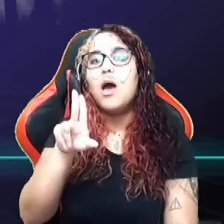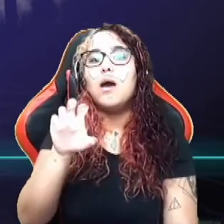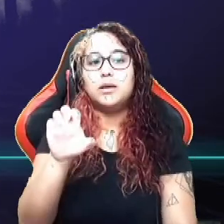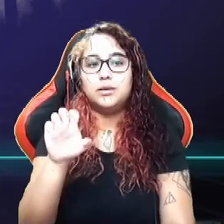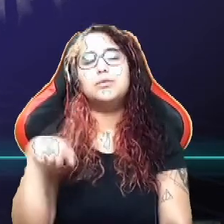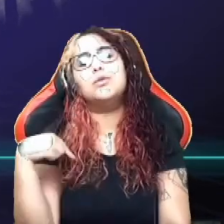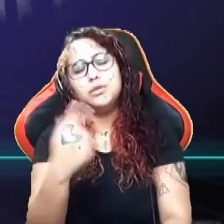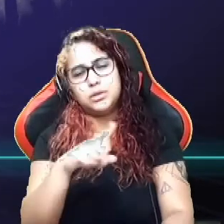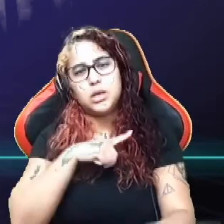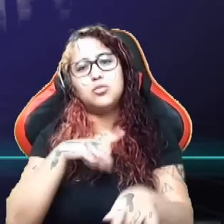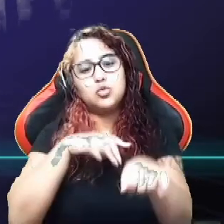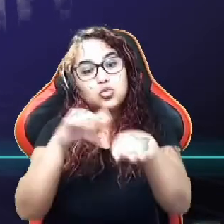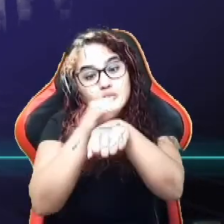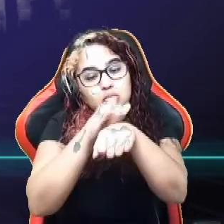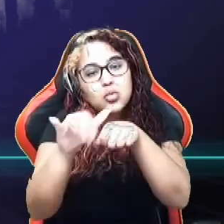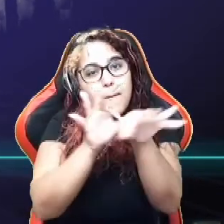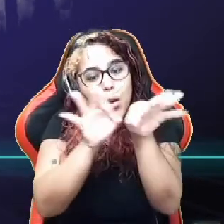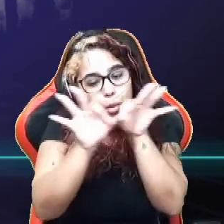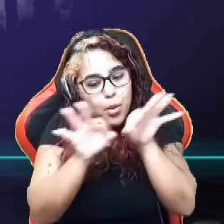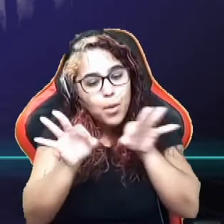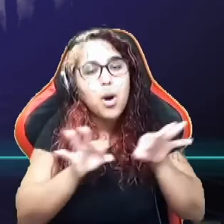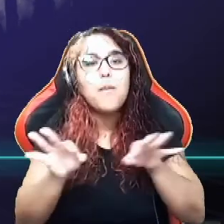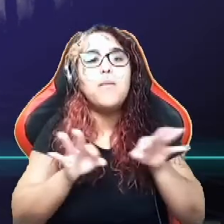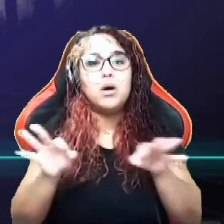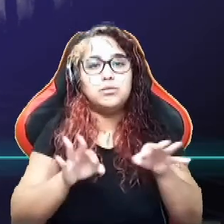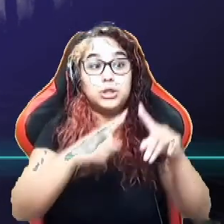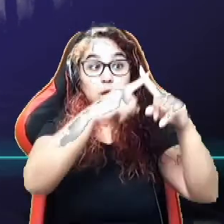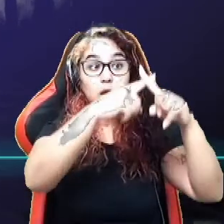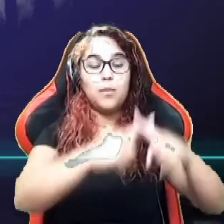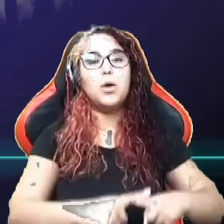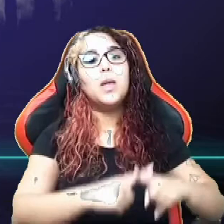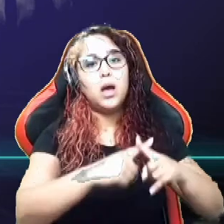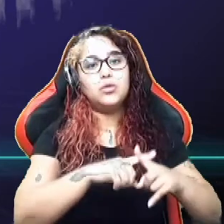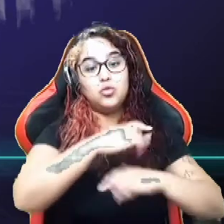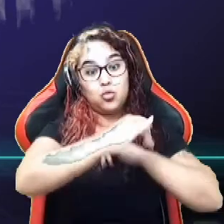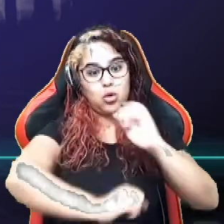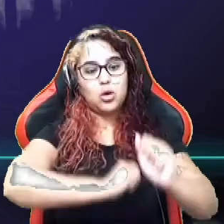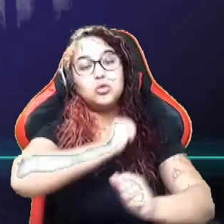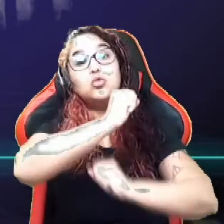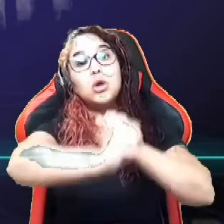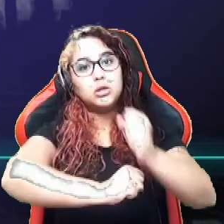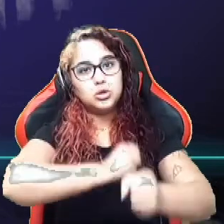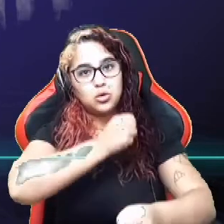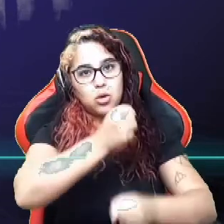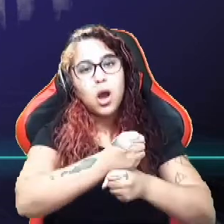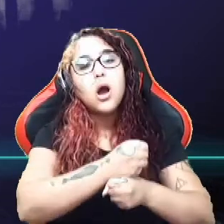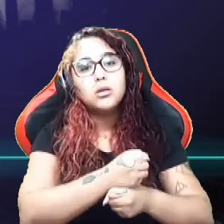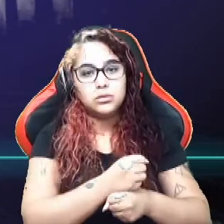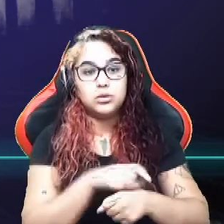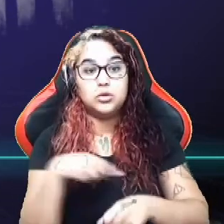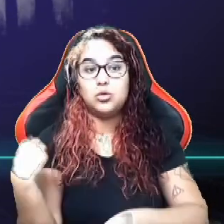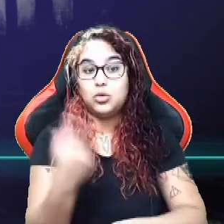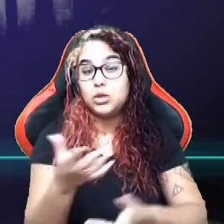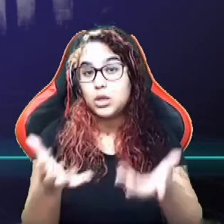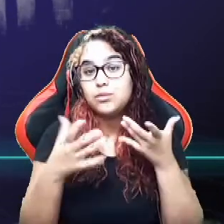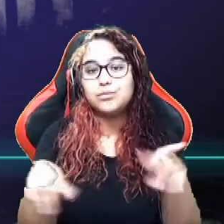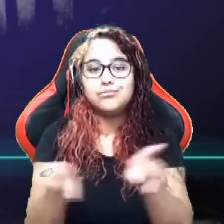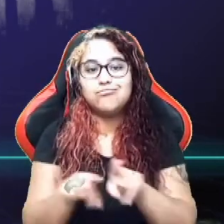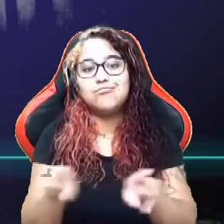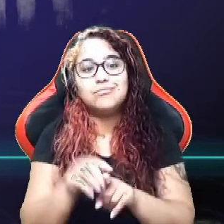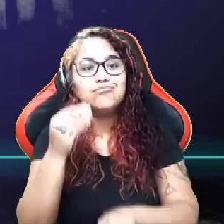Arena Valor and CS League with Valorant. So this is something that we do to